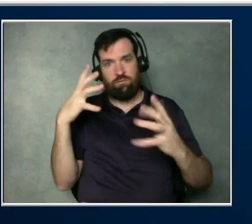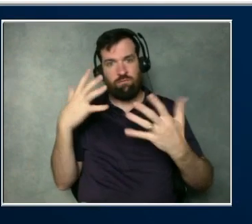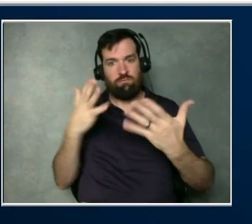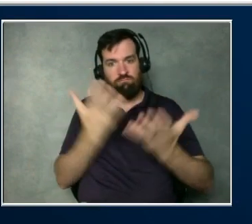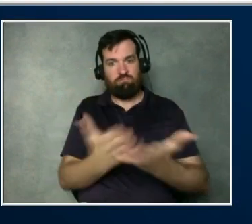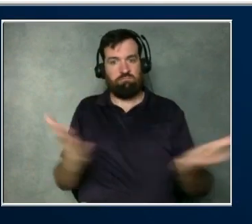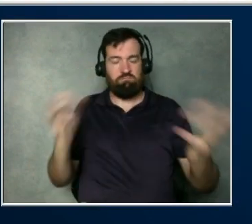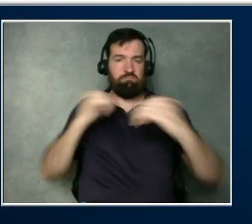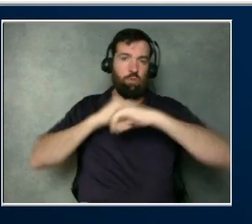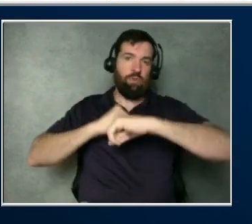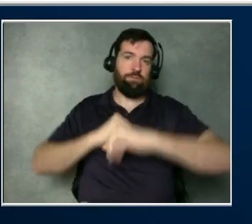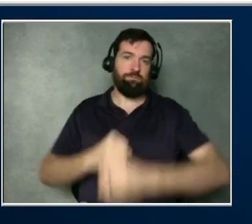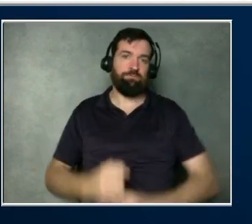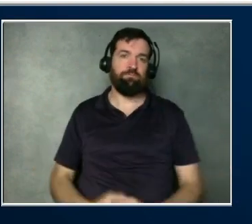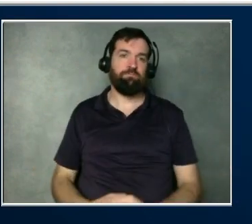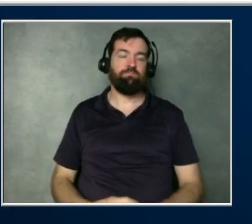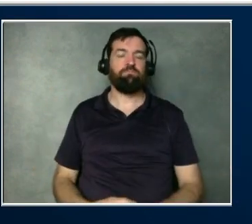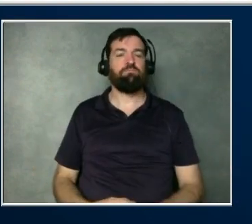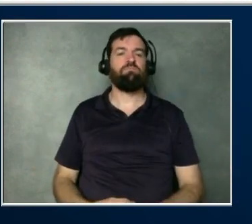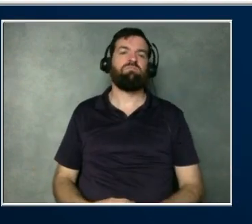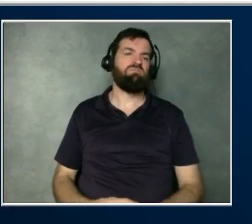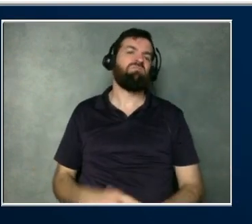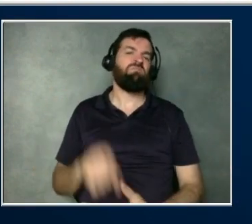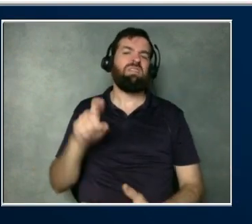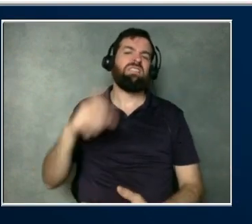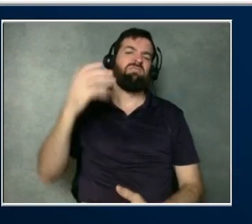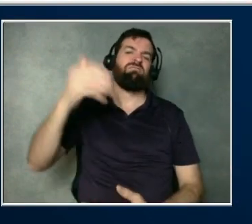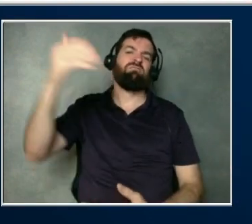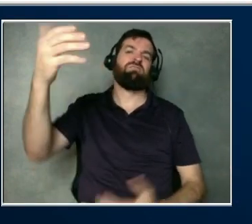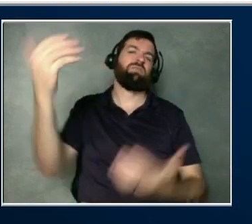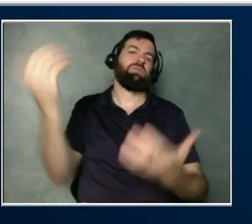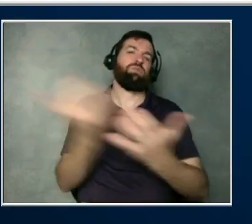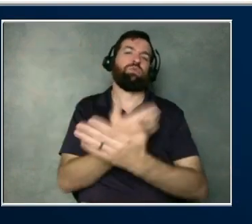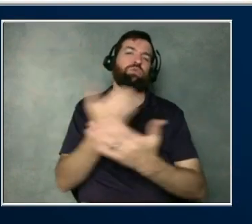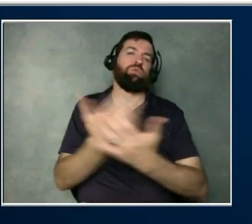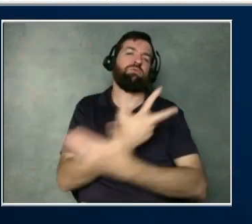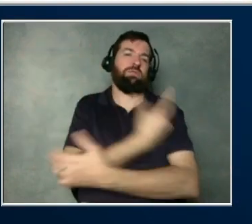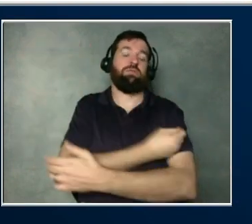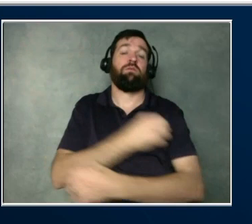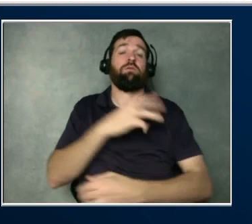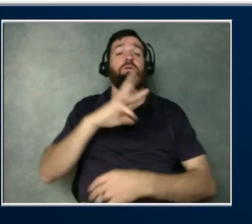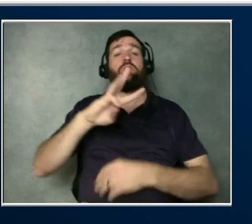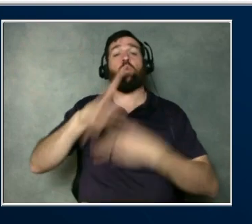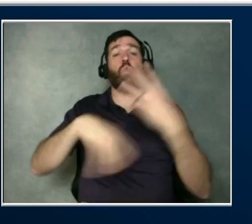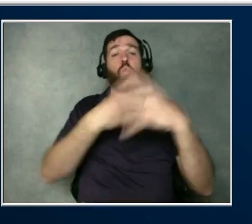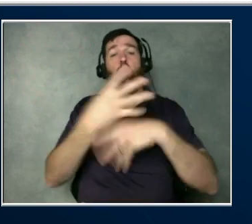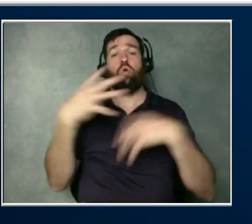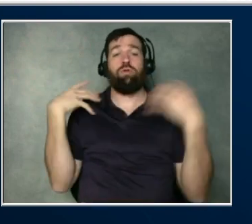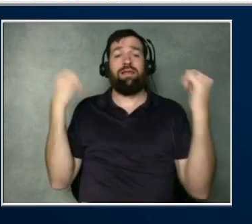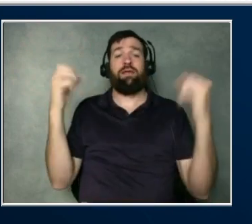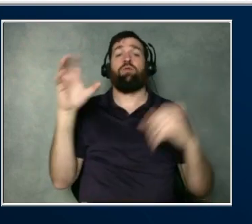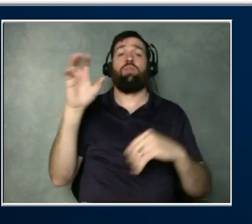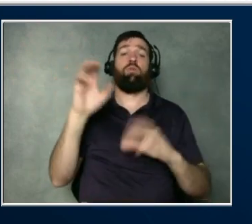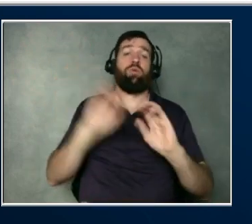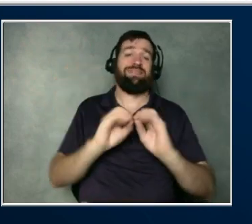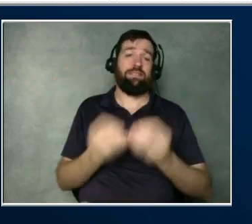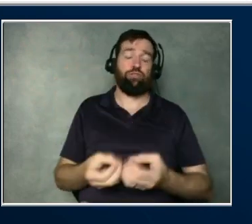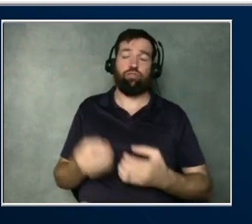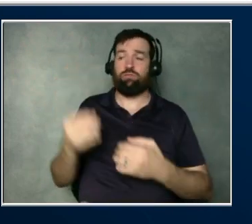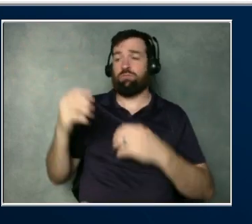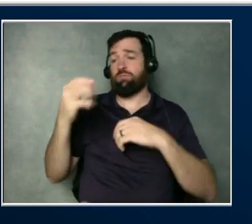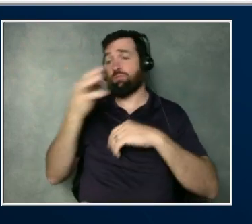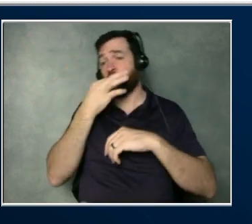So we're going to probably still need some new vaccines. This week, the World Health Organization said the new COVID vaccines coming this fall should use